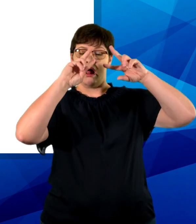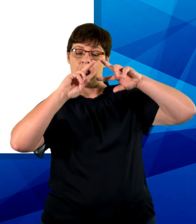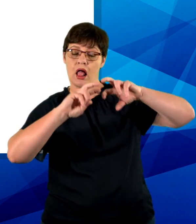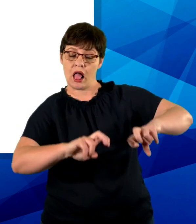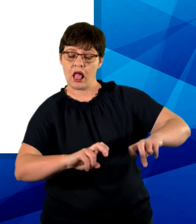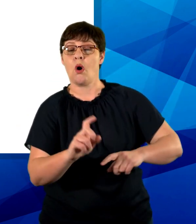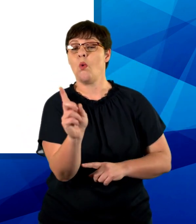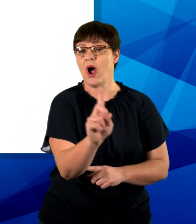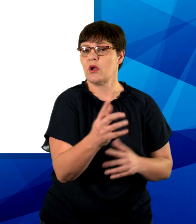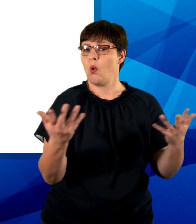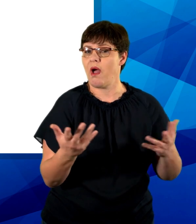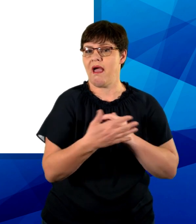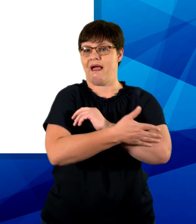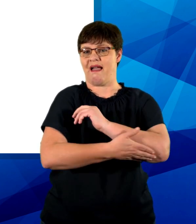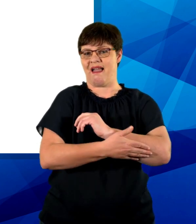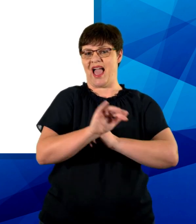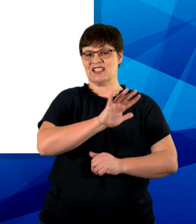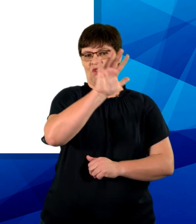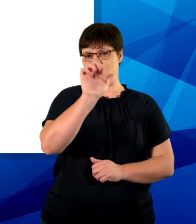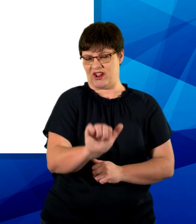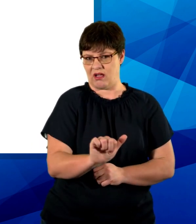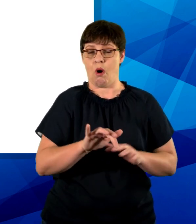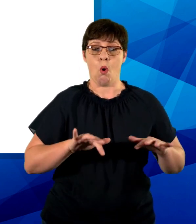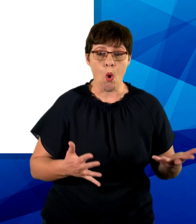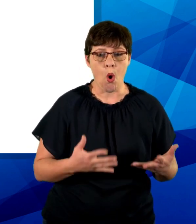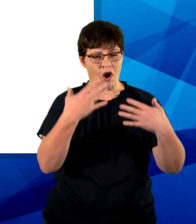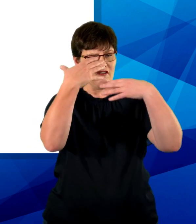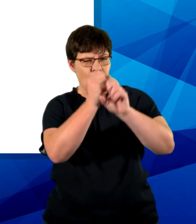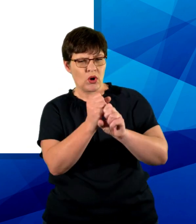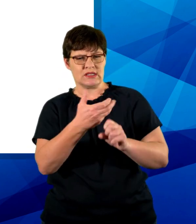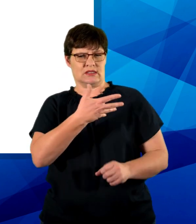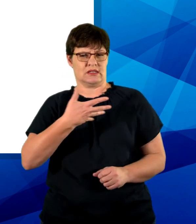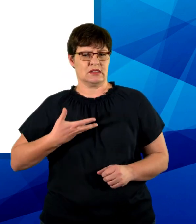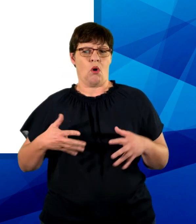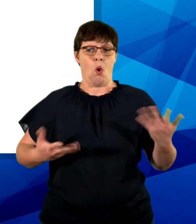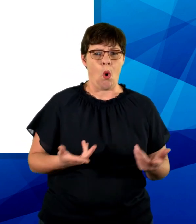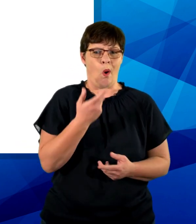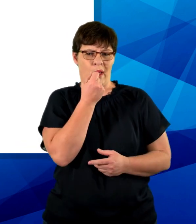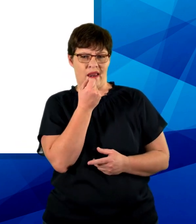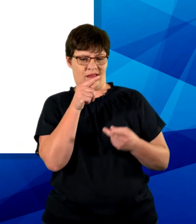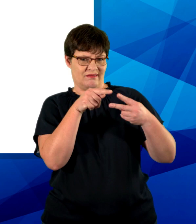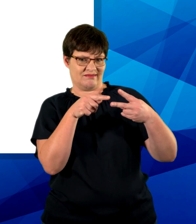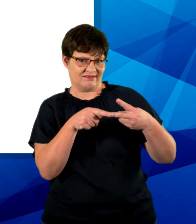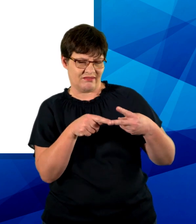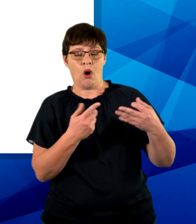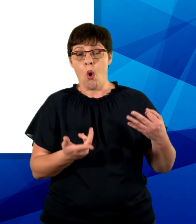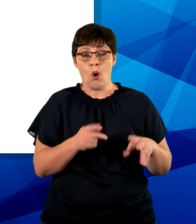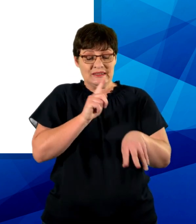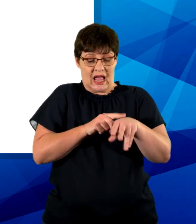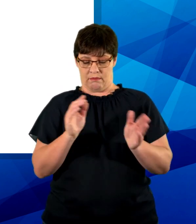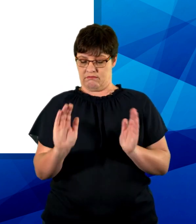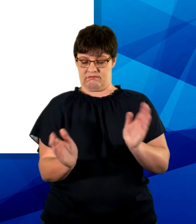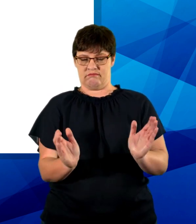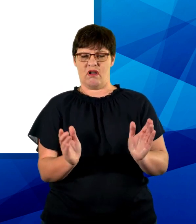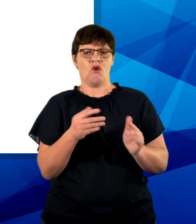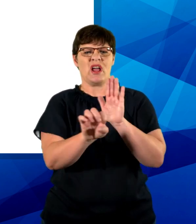context, or writing about a specific gender, or investigating a certain time period, for example,